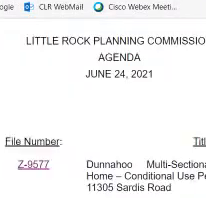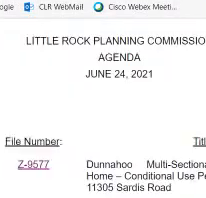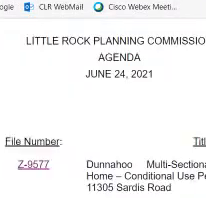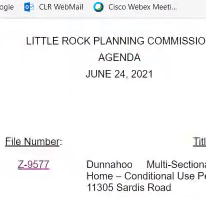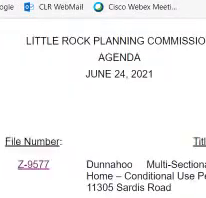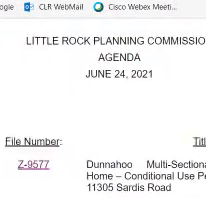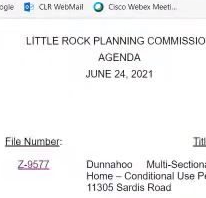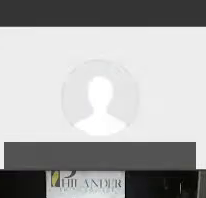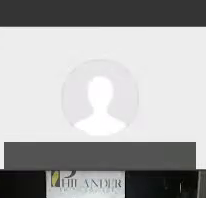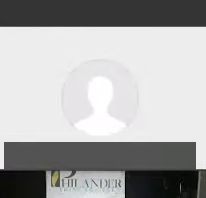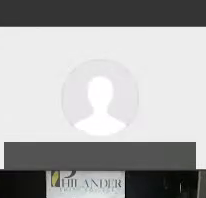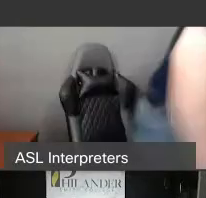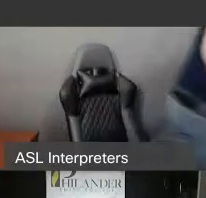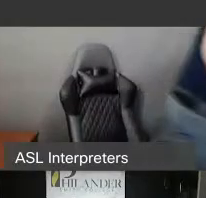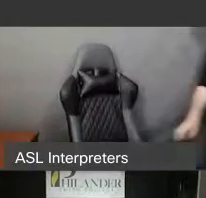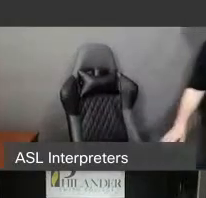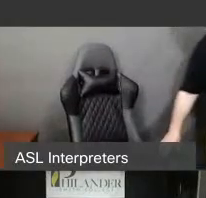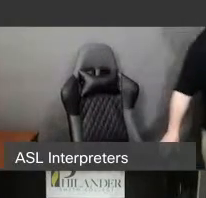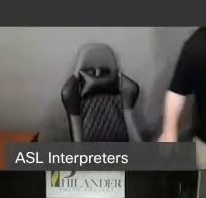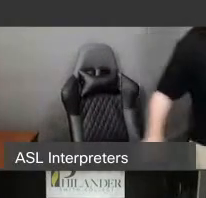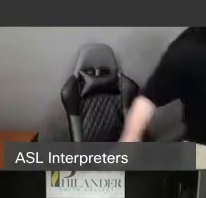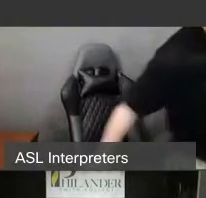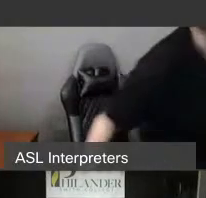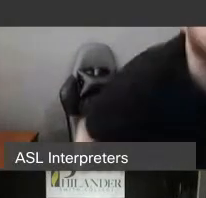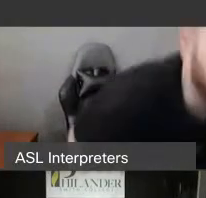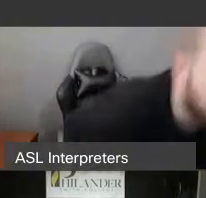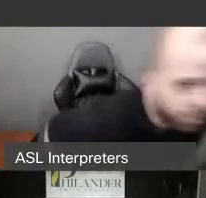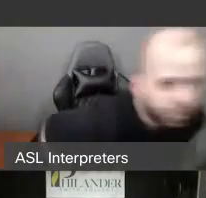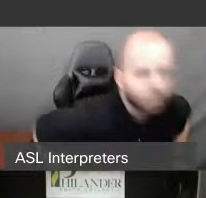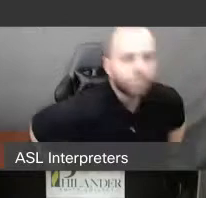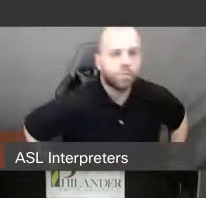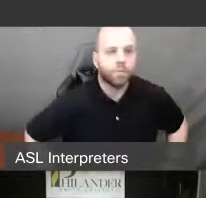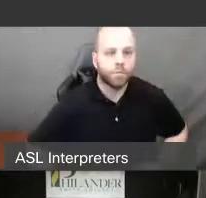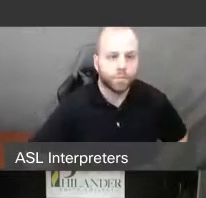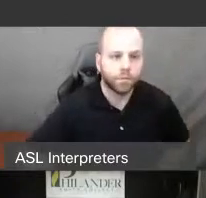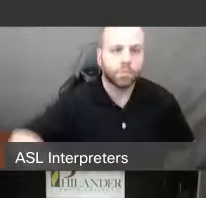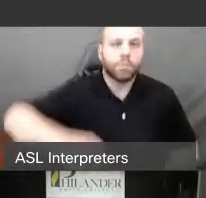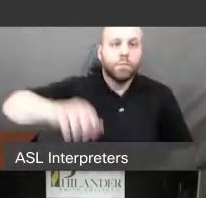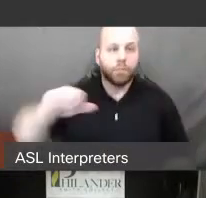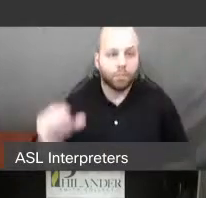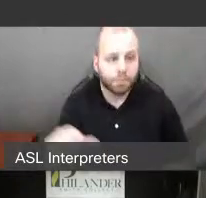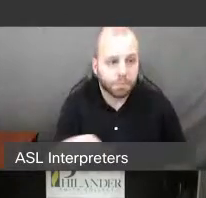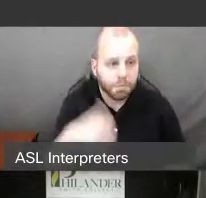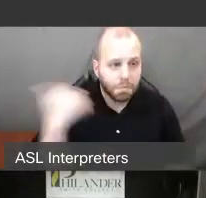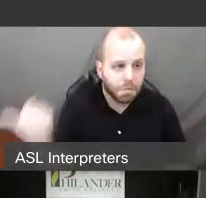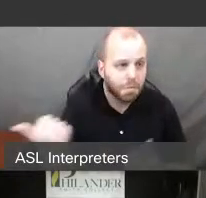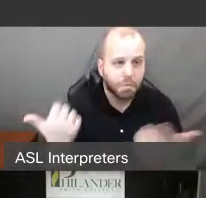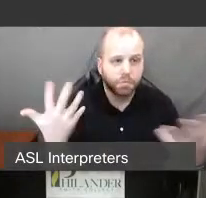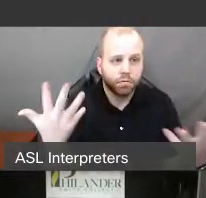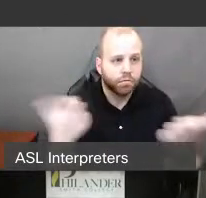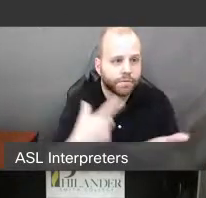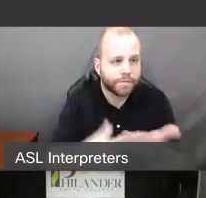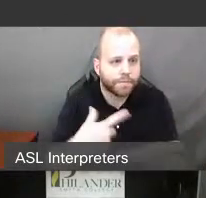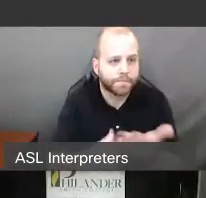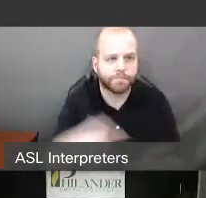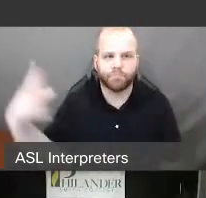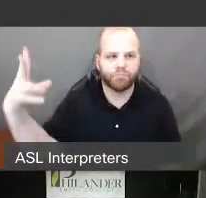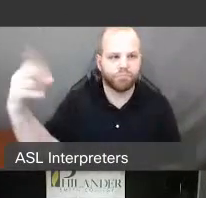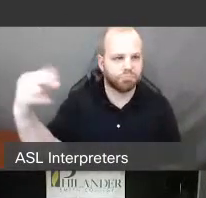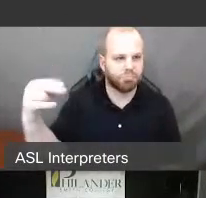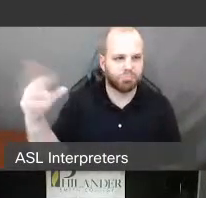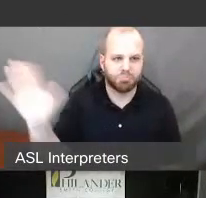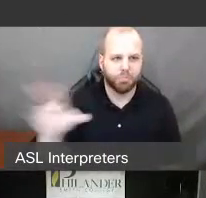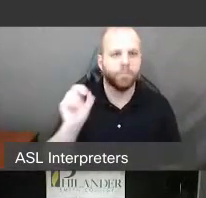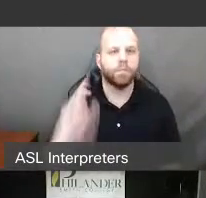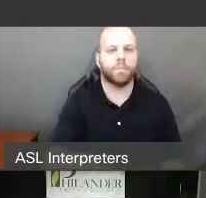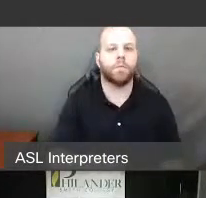Okay, Commissioner Brooks, any other questions or information? No, sir. Thank you. Okay, thank you. Commissioners,